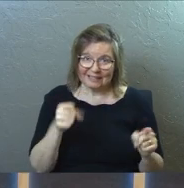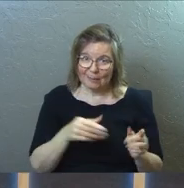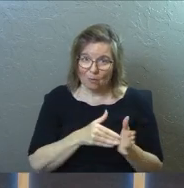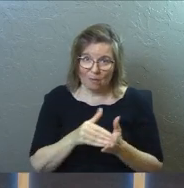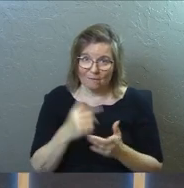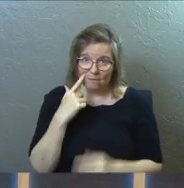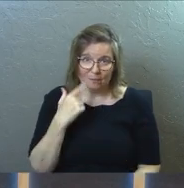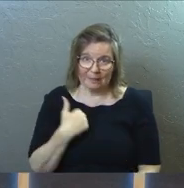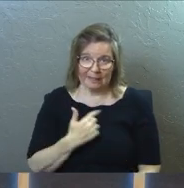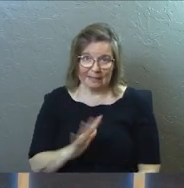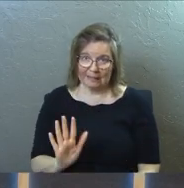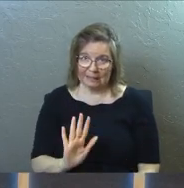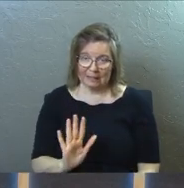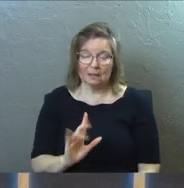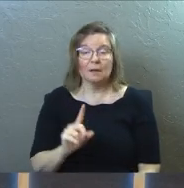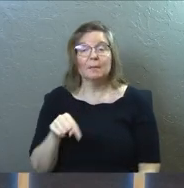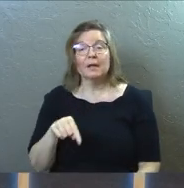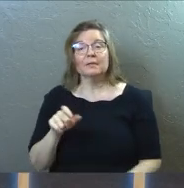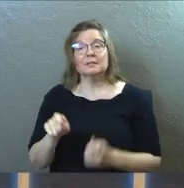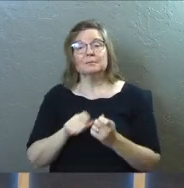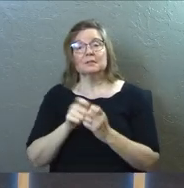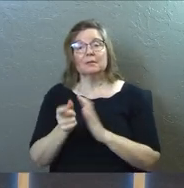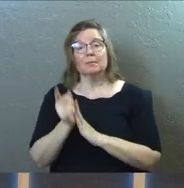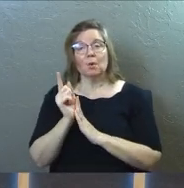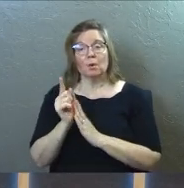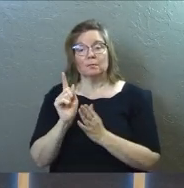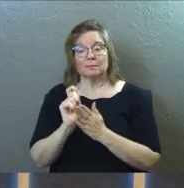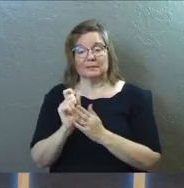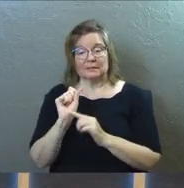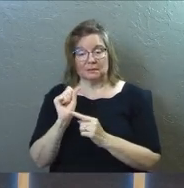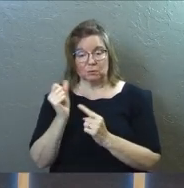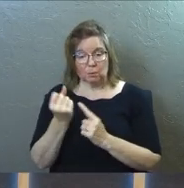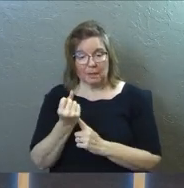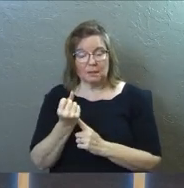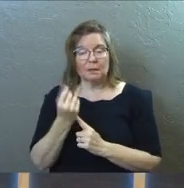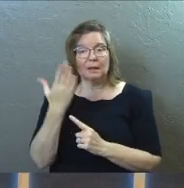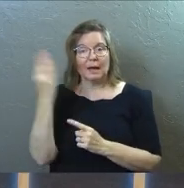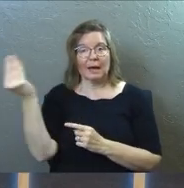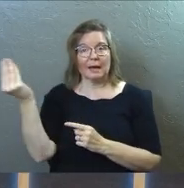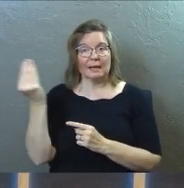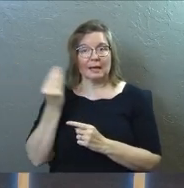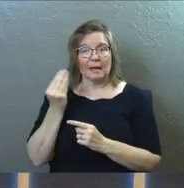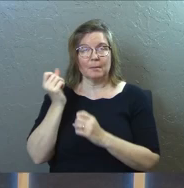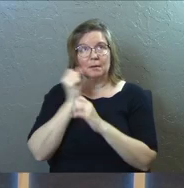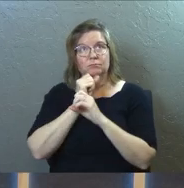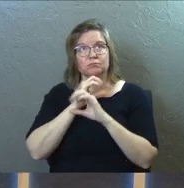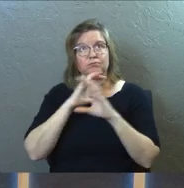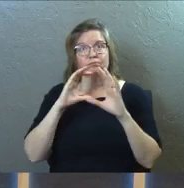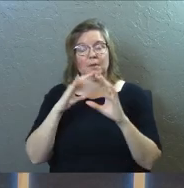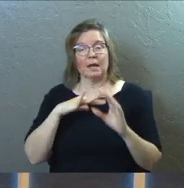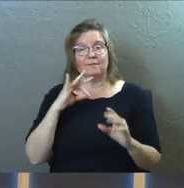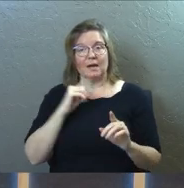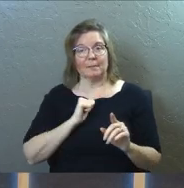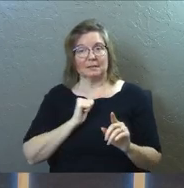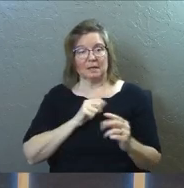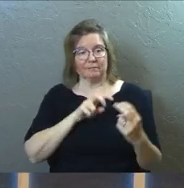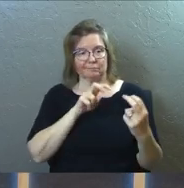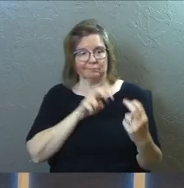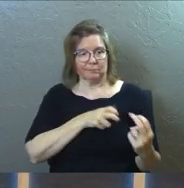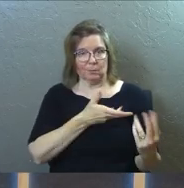me. But in this particular moment, this particular situation, God gave me a vision, and I found myself talking with